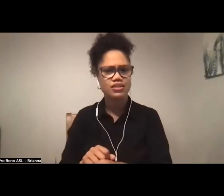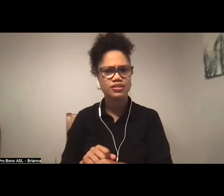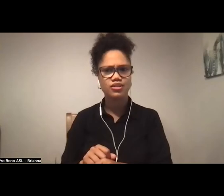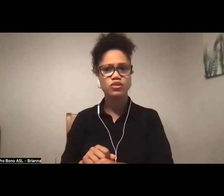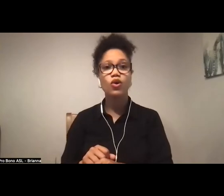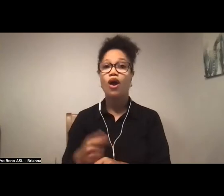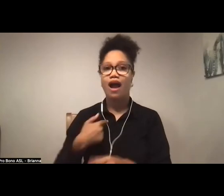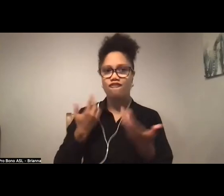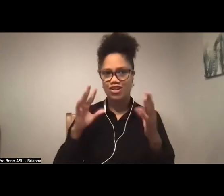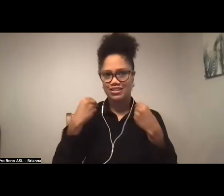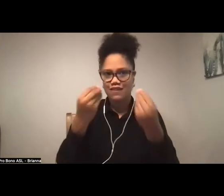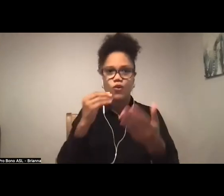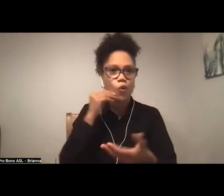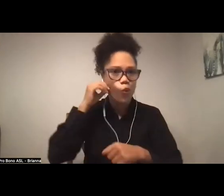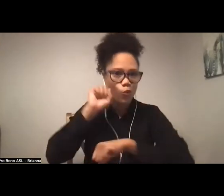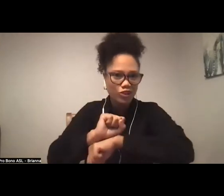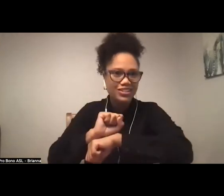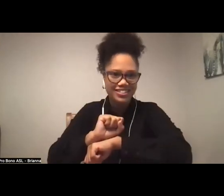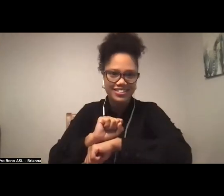given homework, and I'd like to